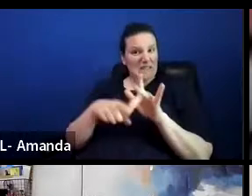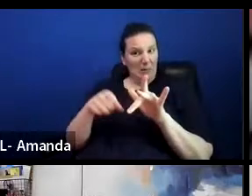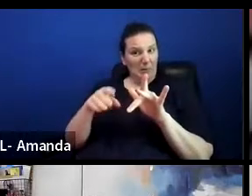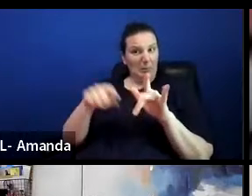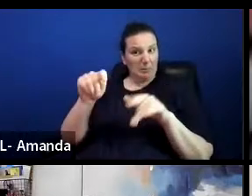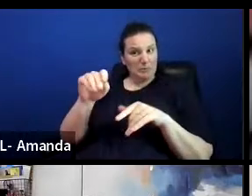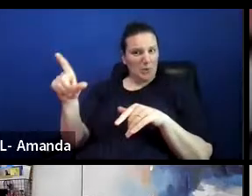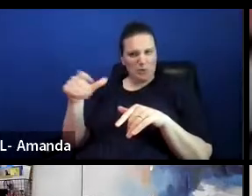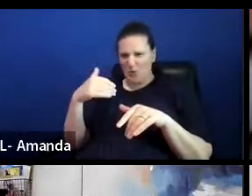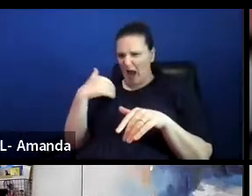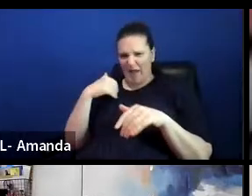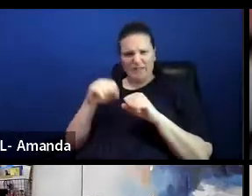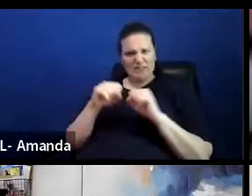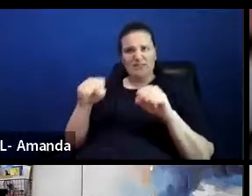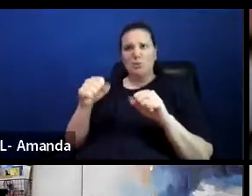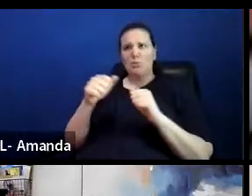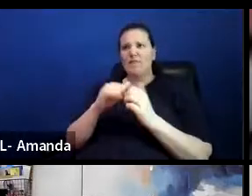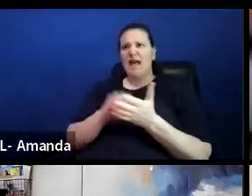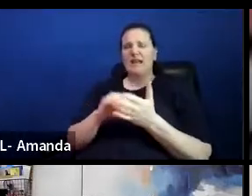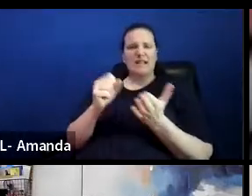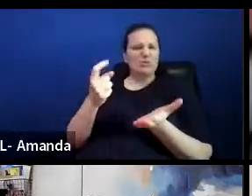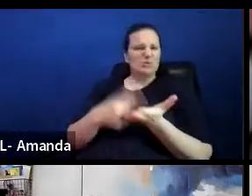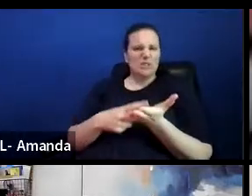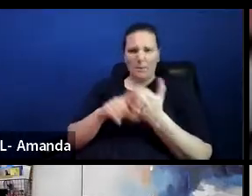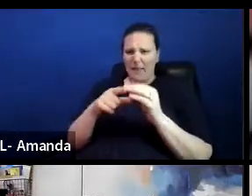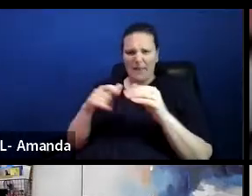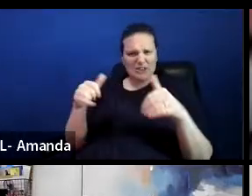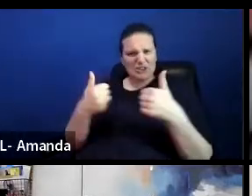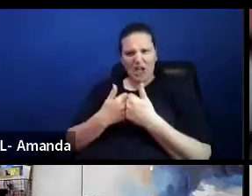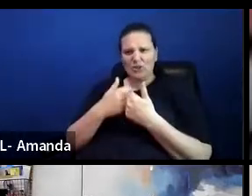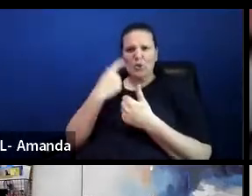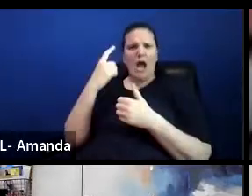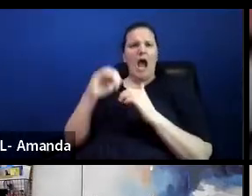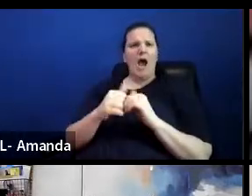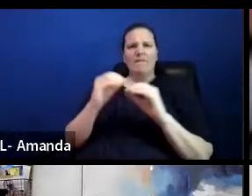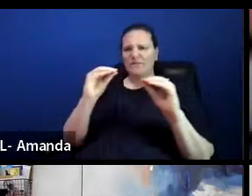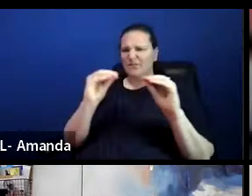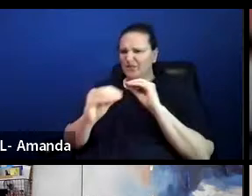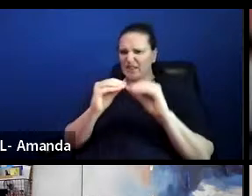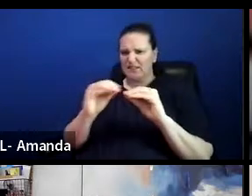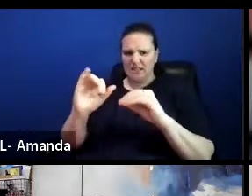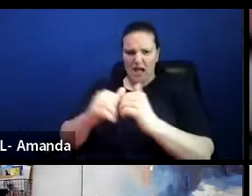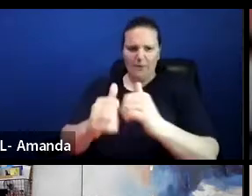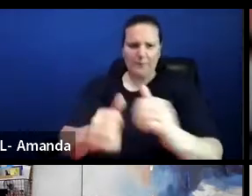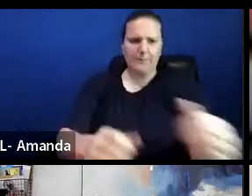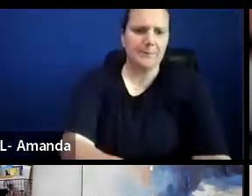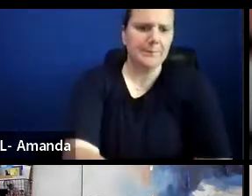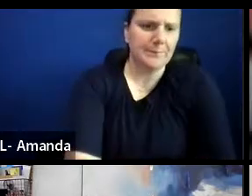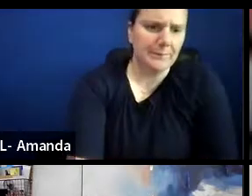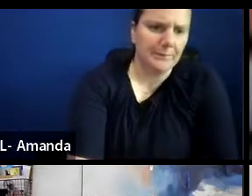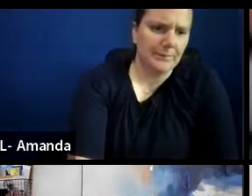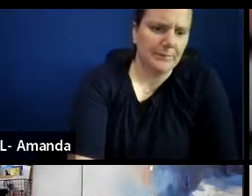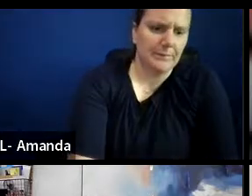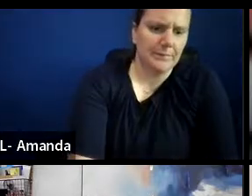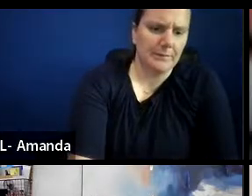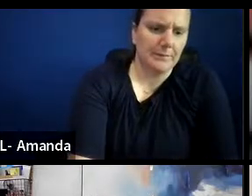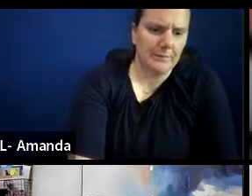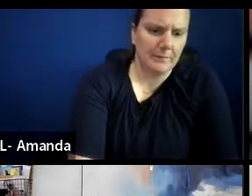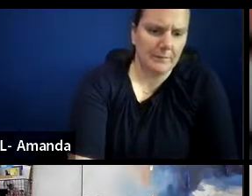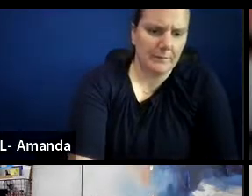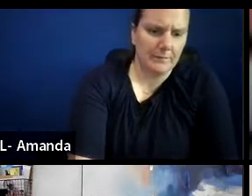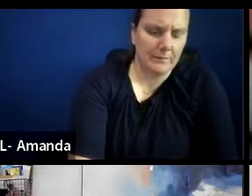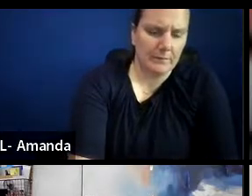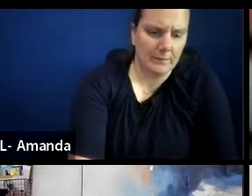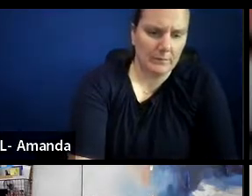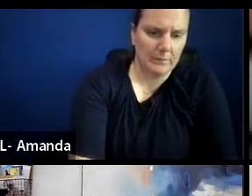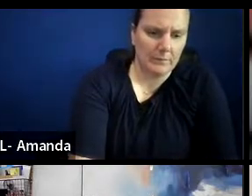system. So could you just talk a little bit about that challenge and what the fix is? Yeah, so I think the comment that Julie